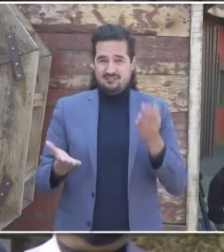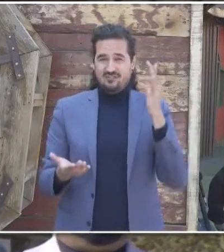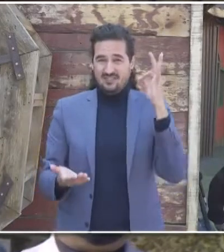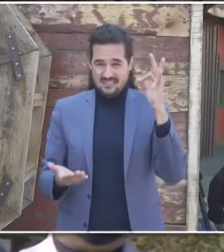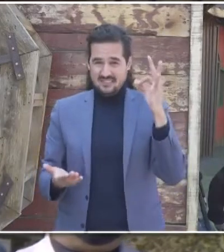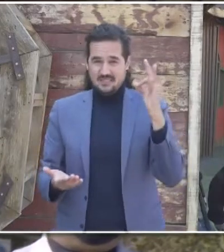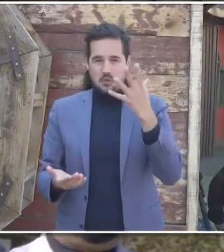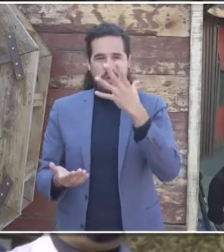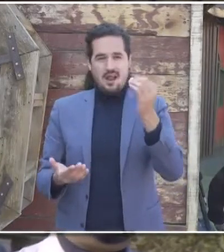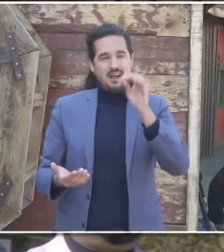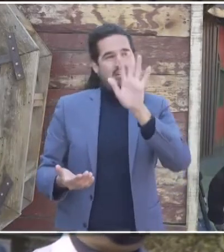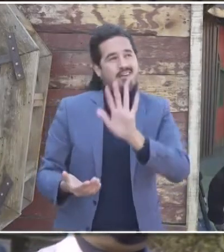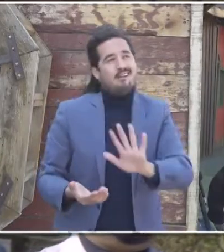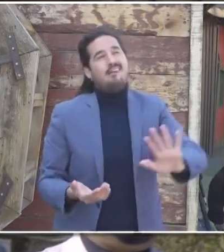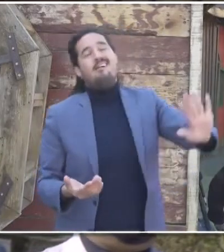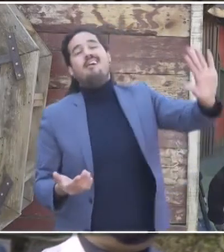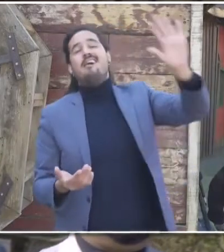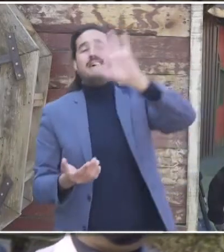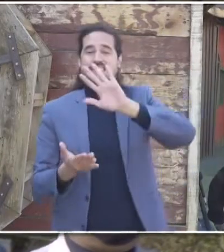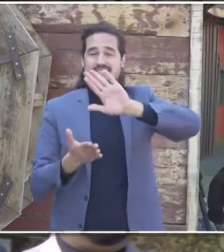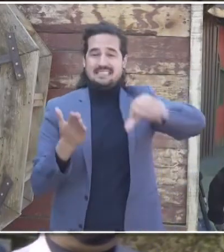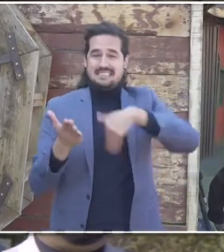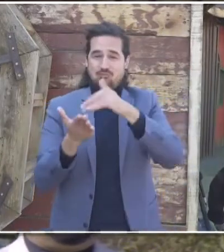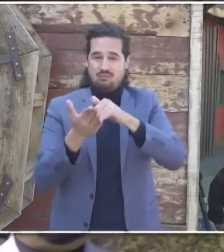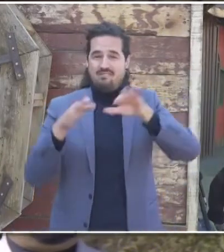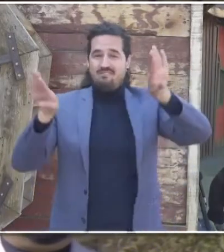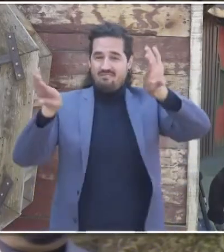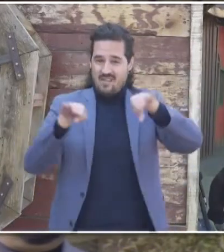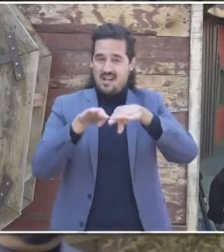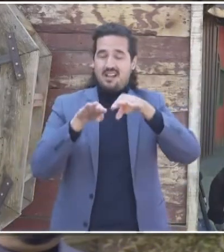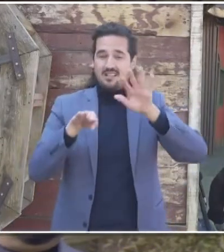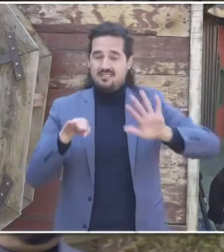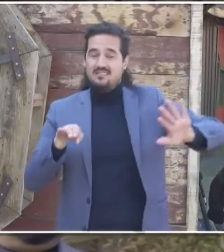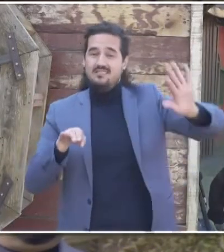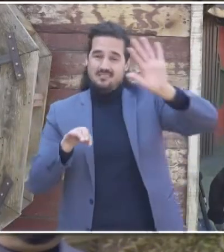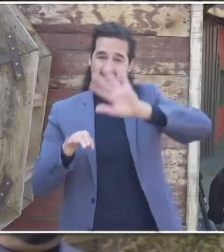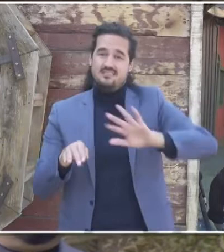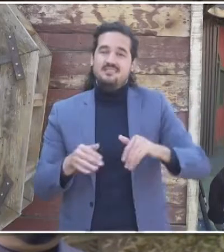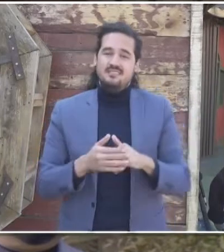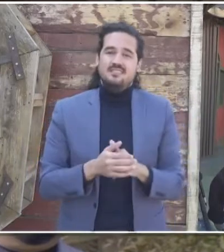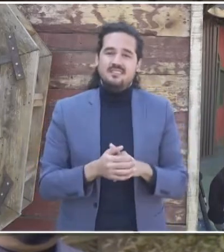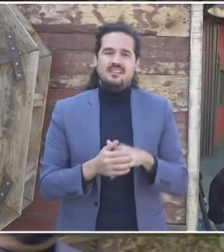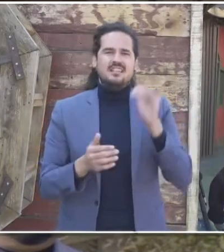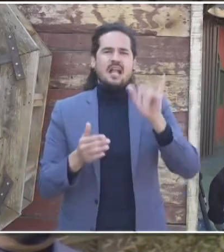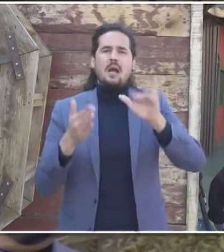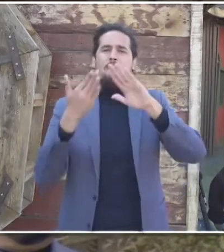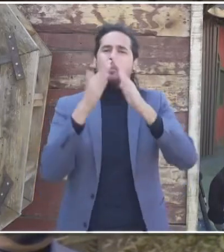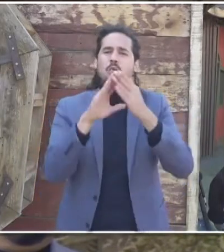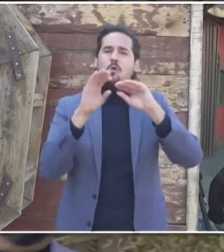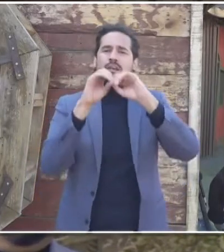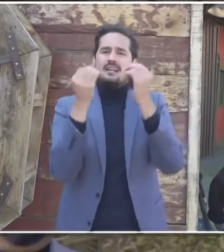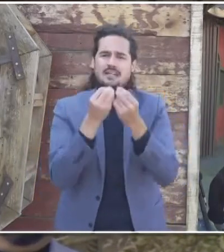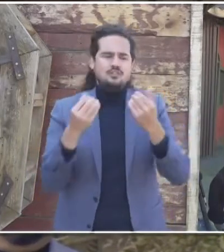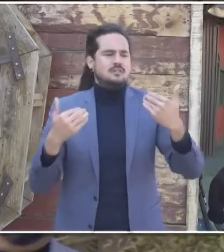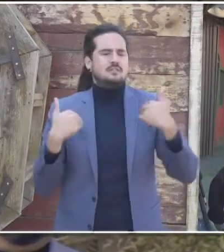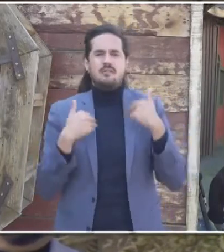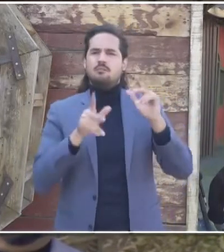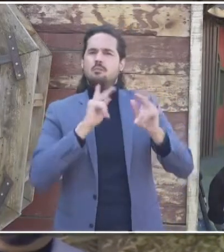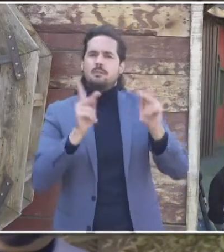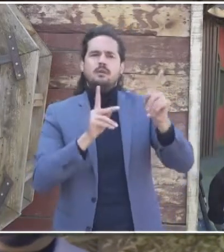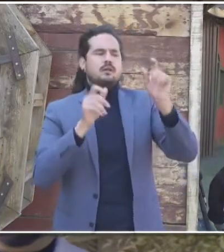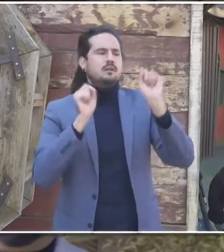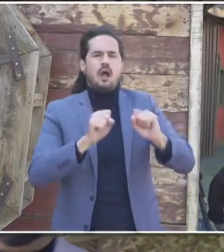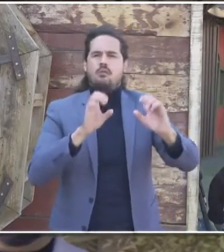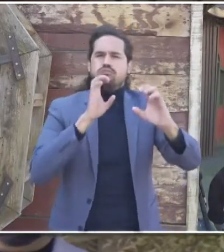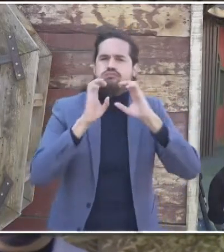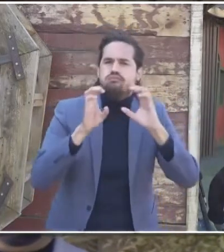and in the Valley. And so that commitment will continue. This is just the beginning. This is not the end. There is no having made